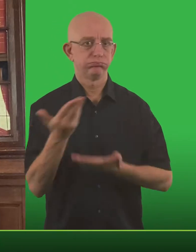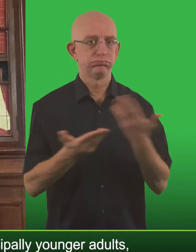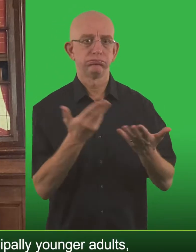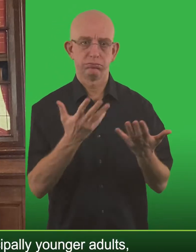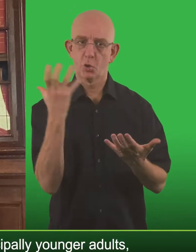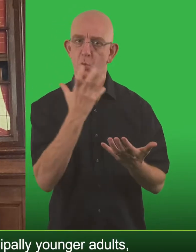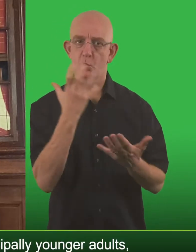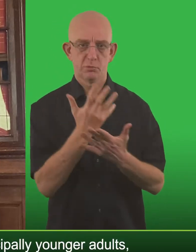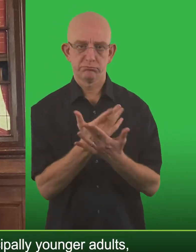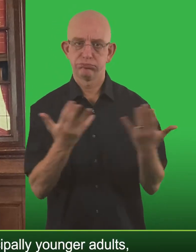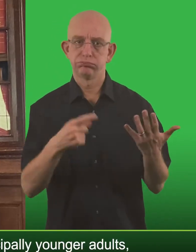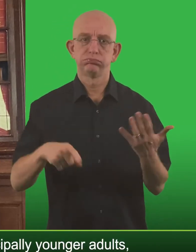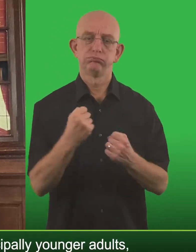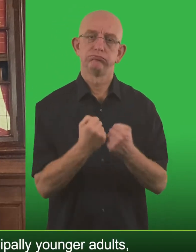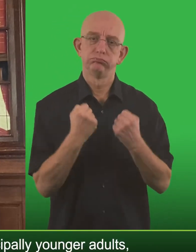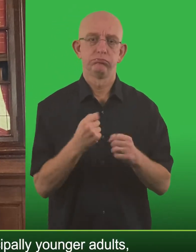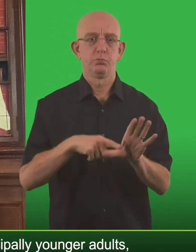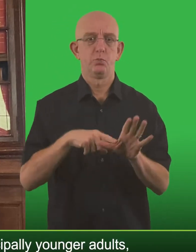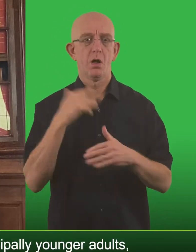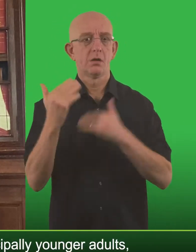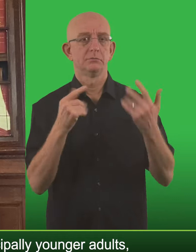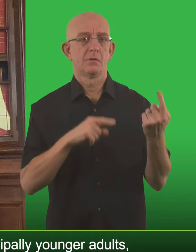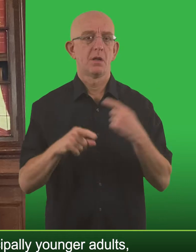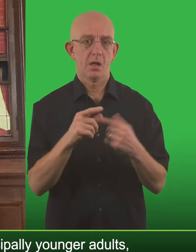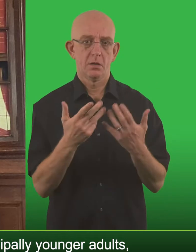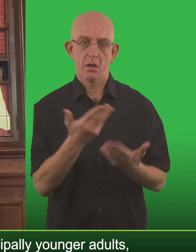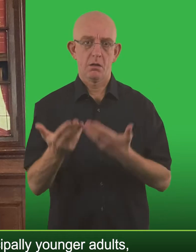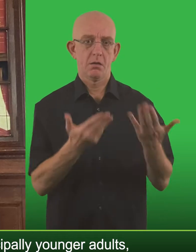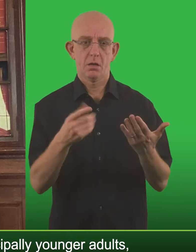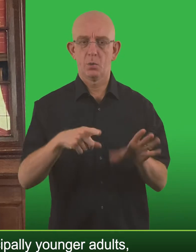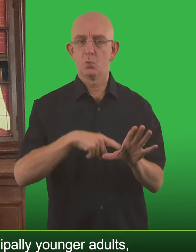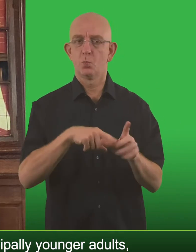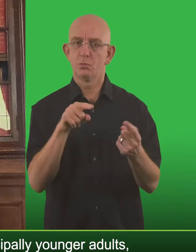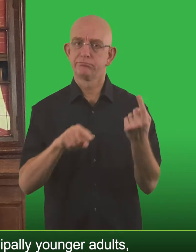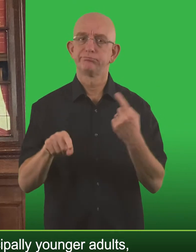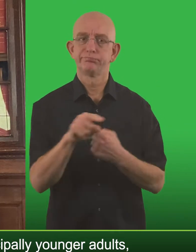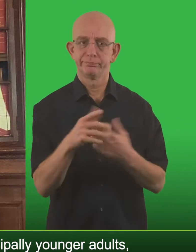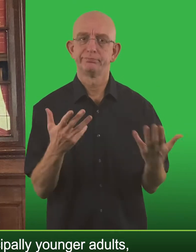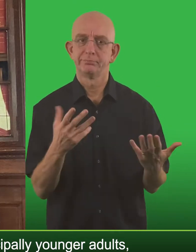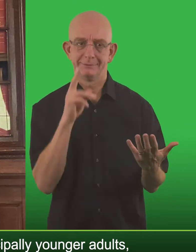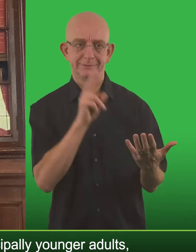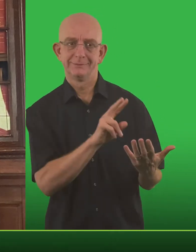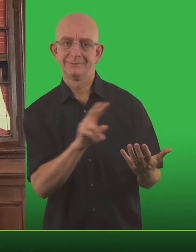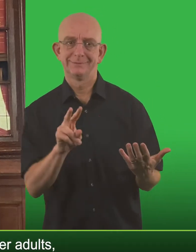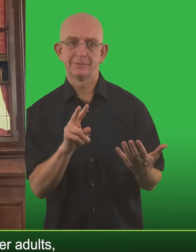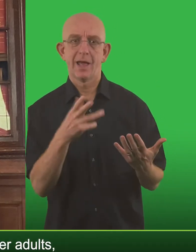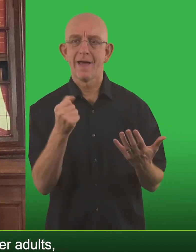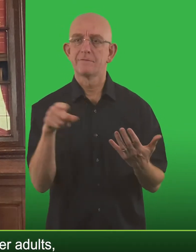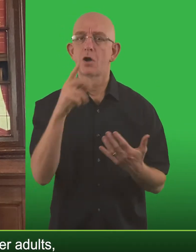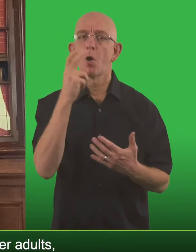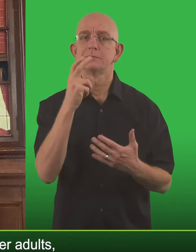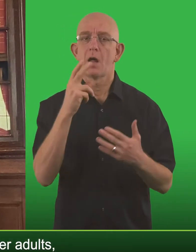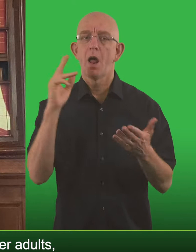difference. Very high case rate. Principally younger adults, and the rate is increasing in younger adults. Some